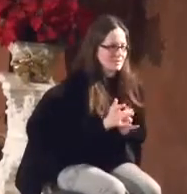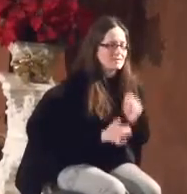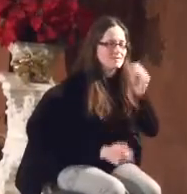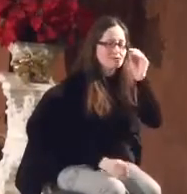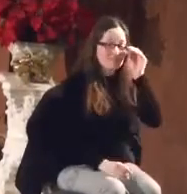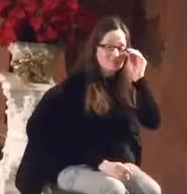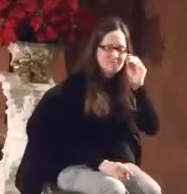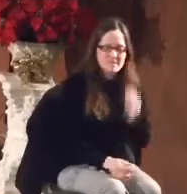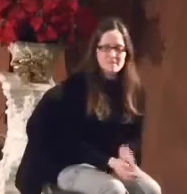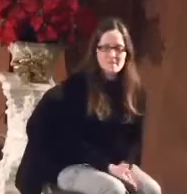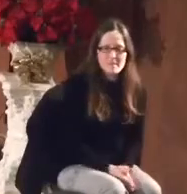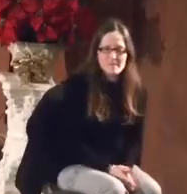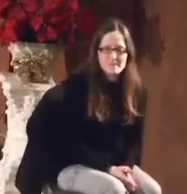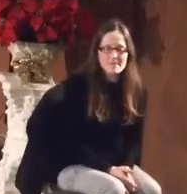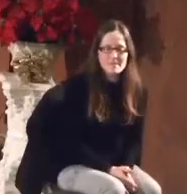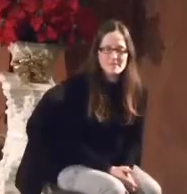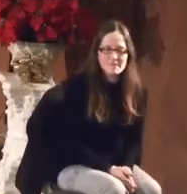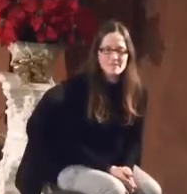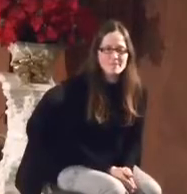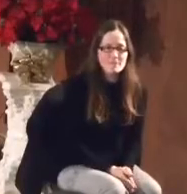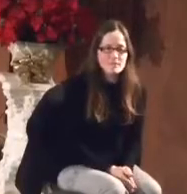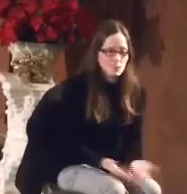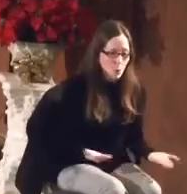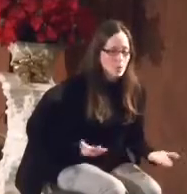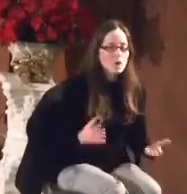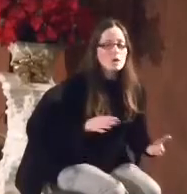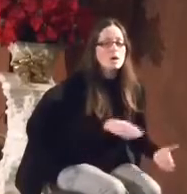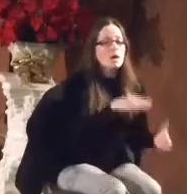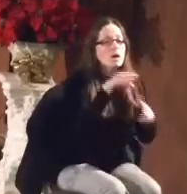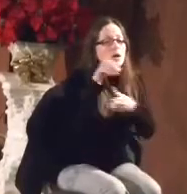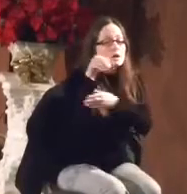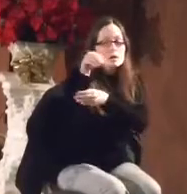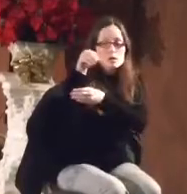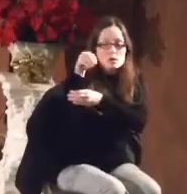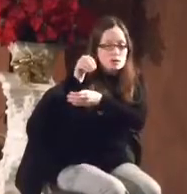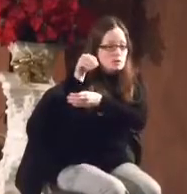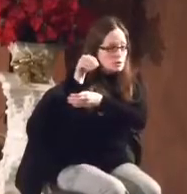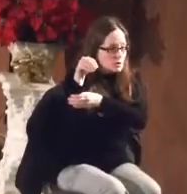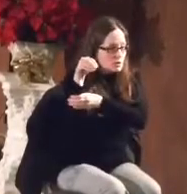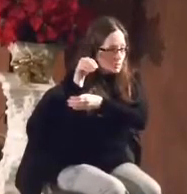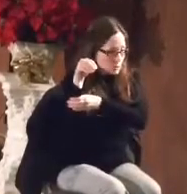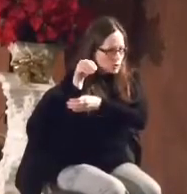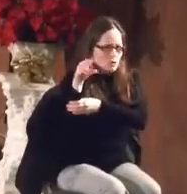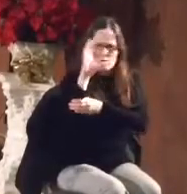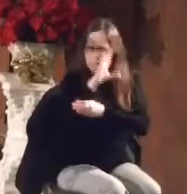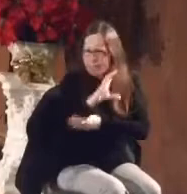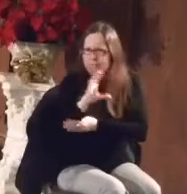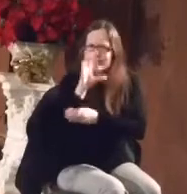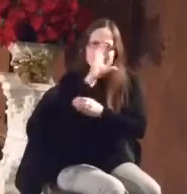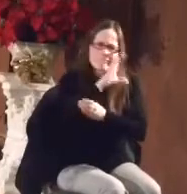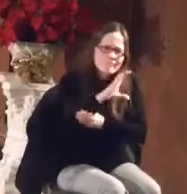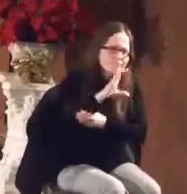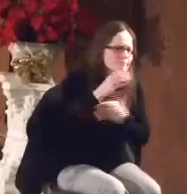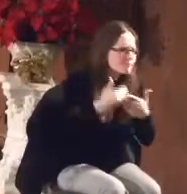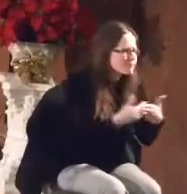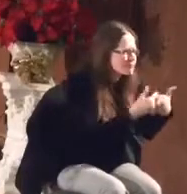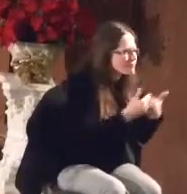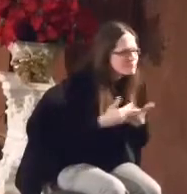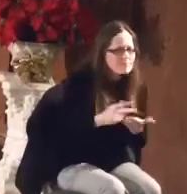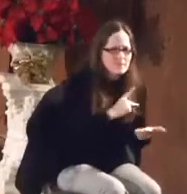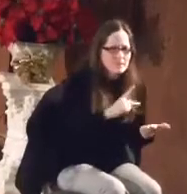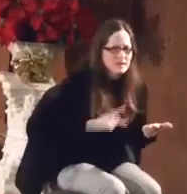My dear friends, as the shepherds searched for this child king, the lowly shepherds,